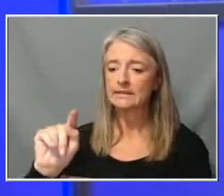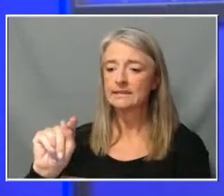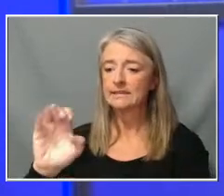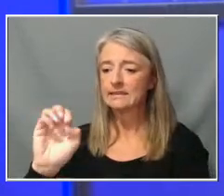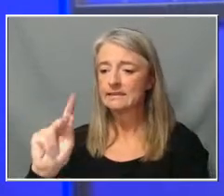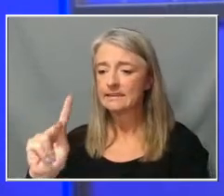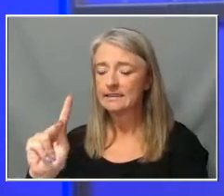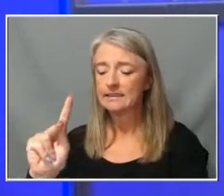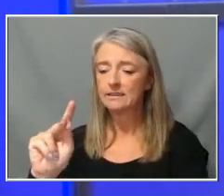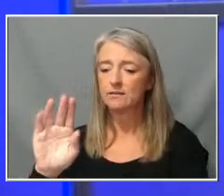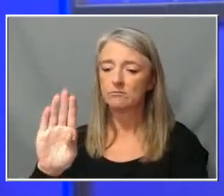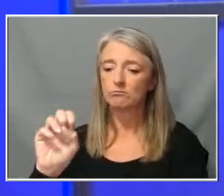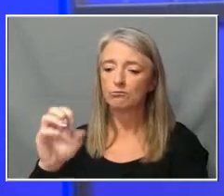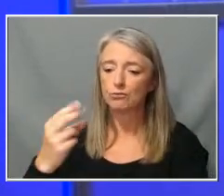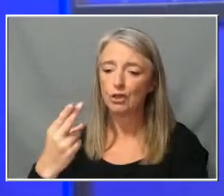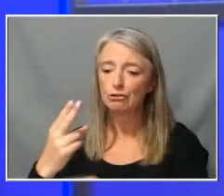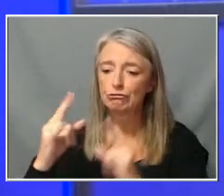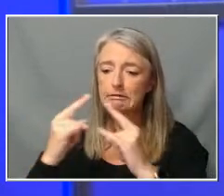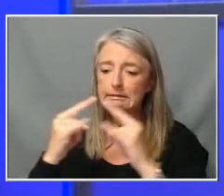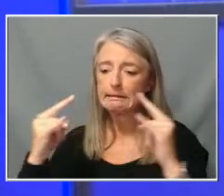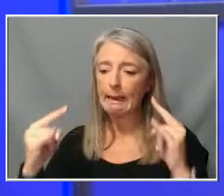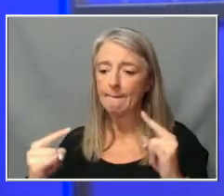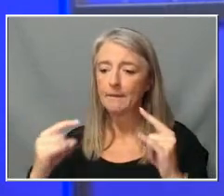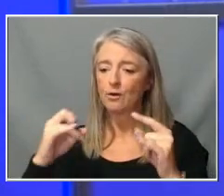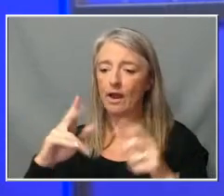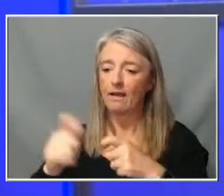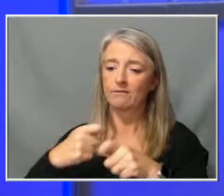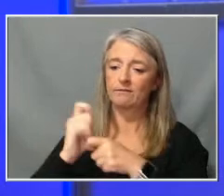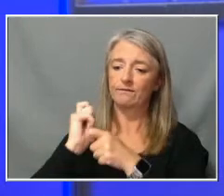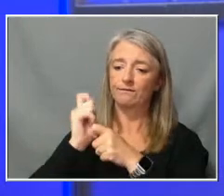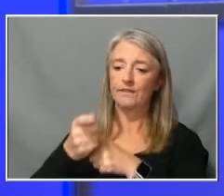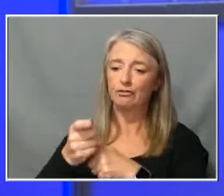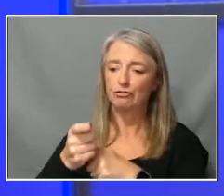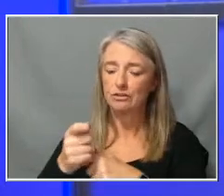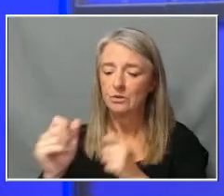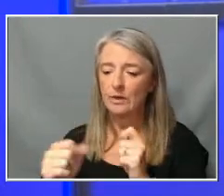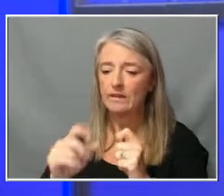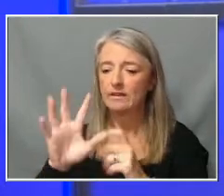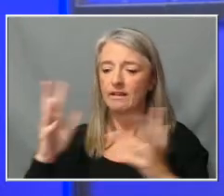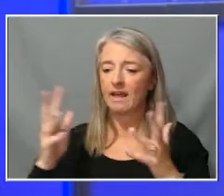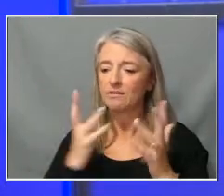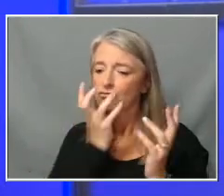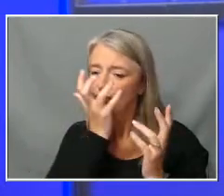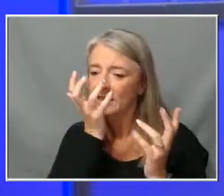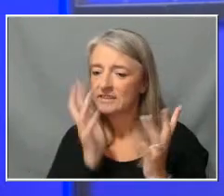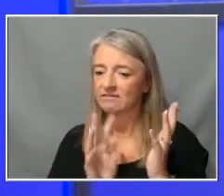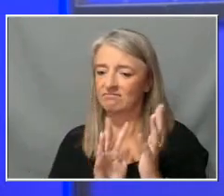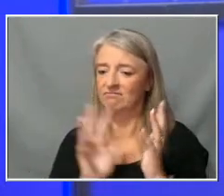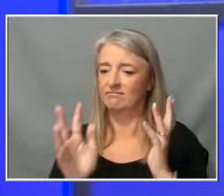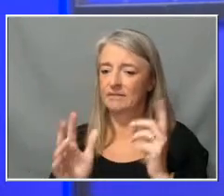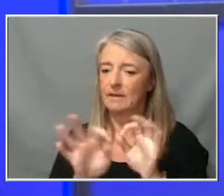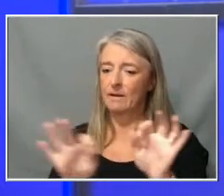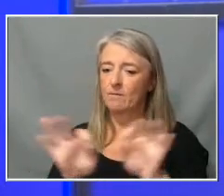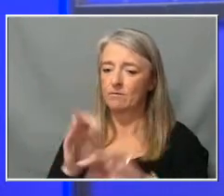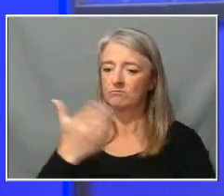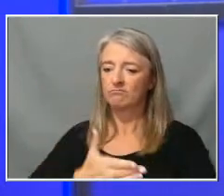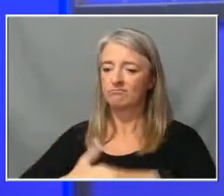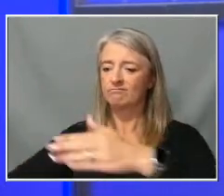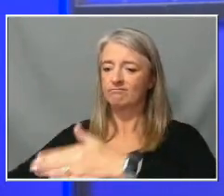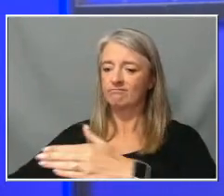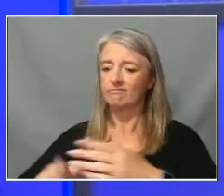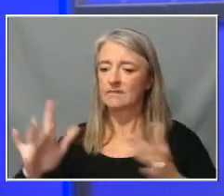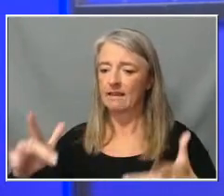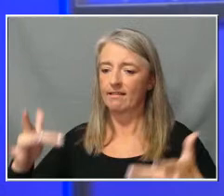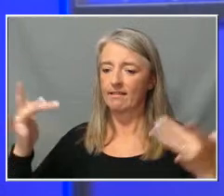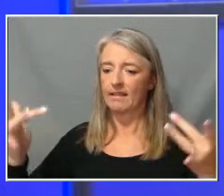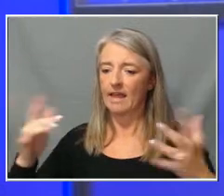brush, camping, even out fishing with high weeds and high grass, it's always important to wear long clothes, especially light clothes that you